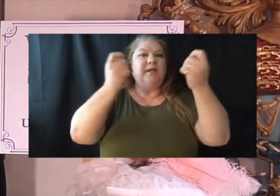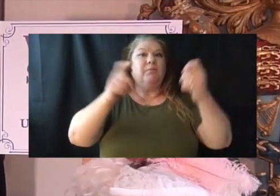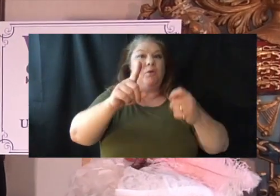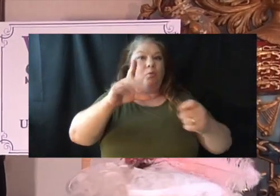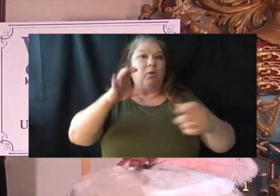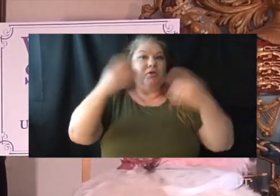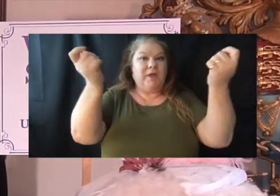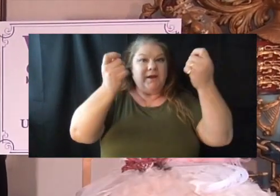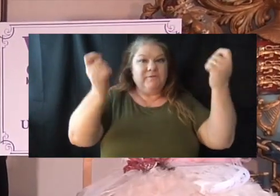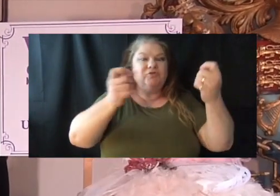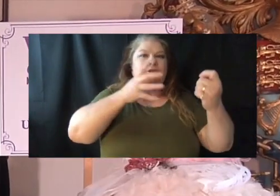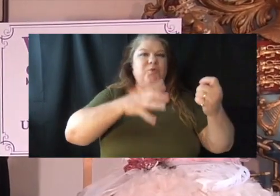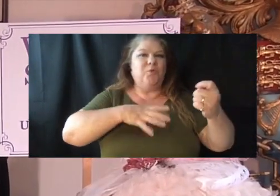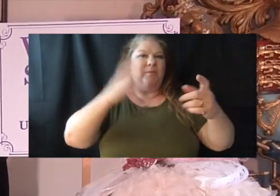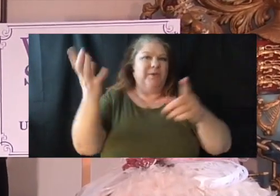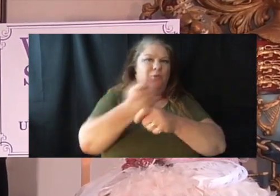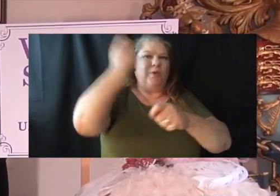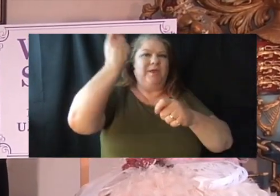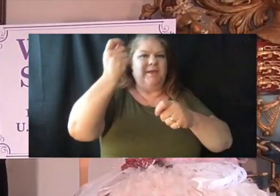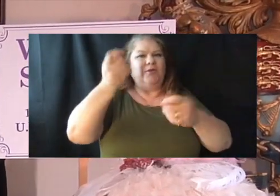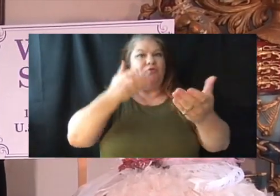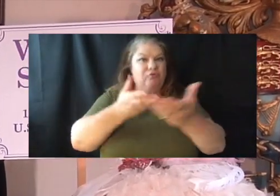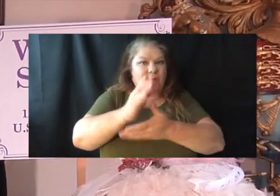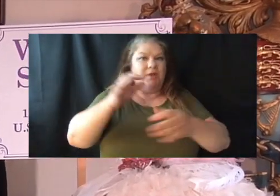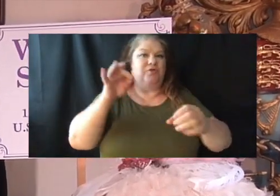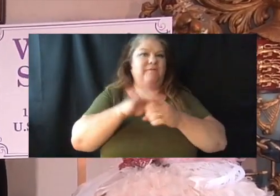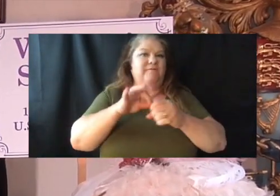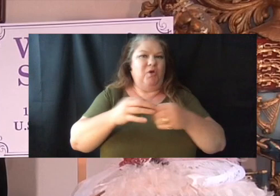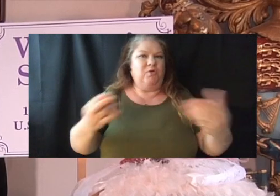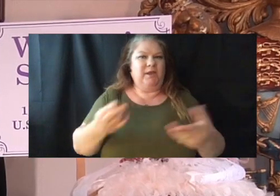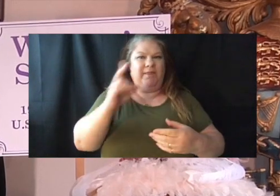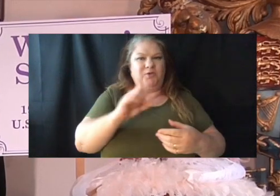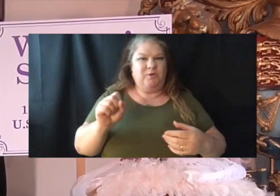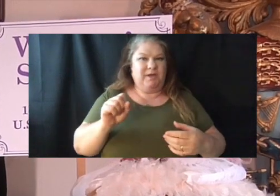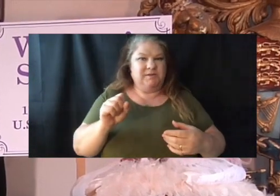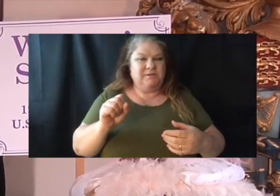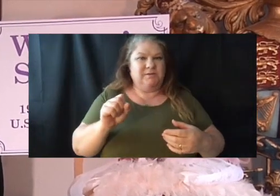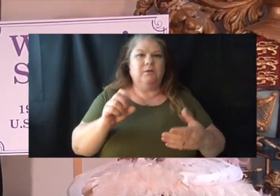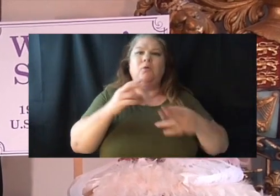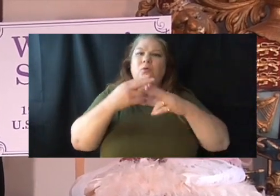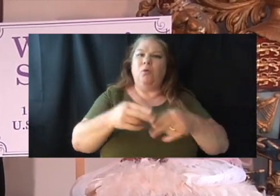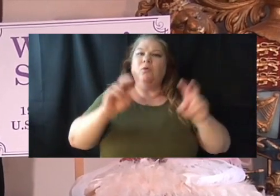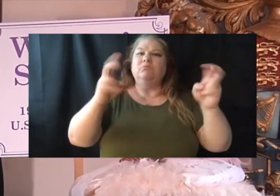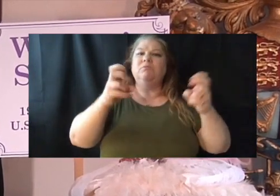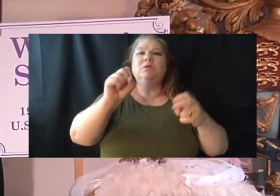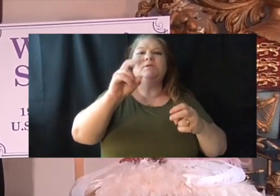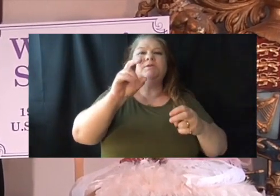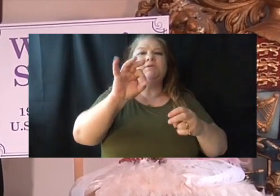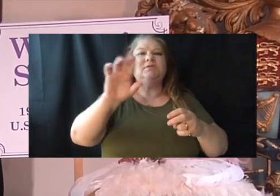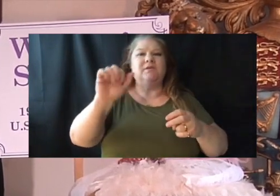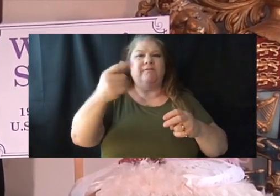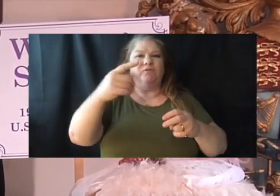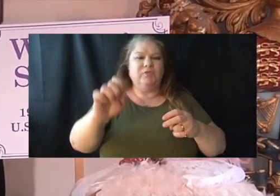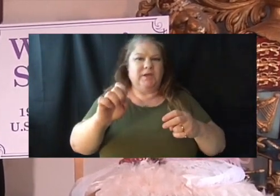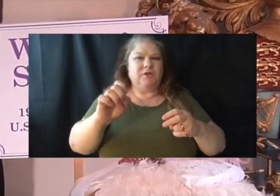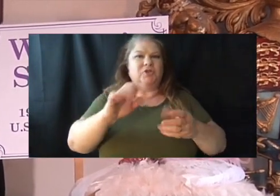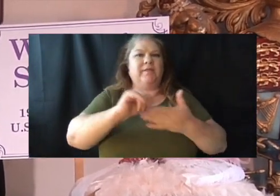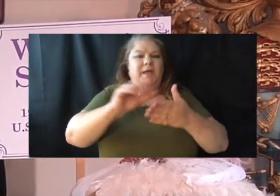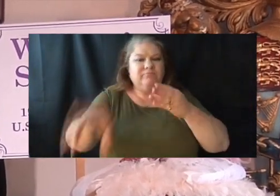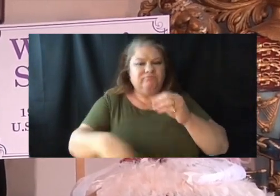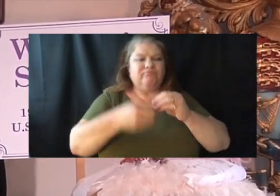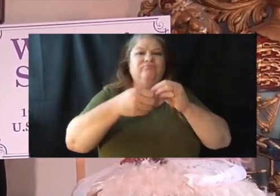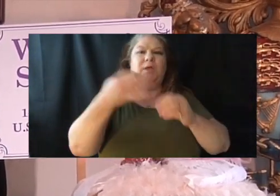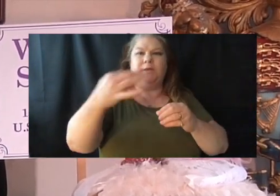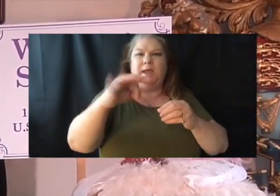of women winning the right to vote in the United States. And that is called suffrage. It is the addition of the